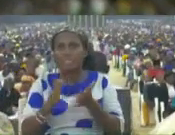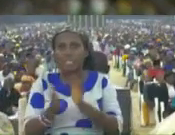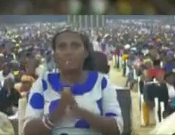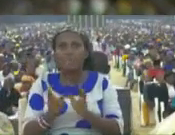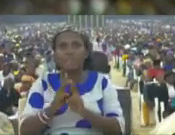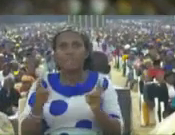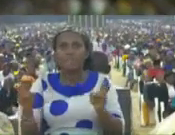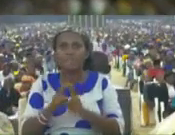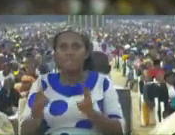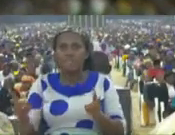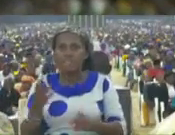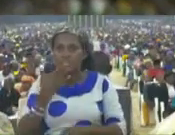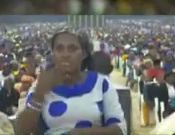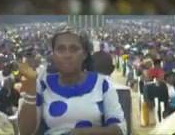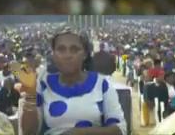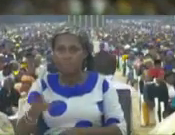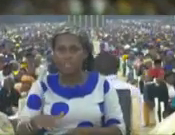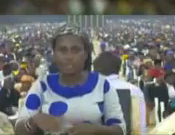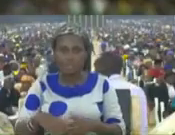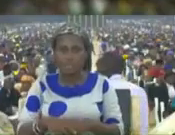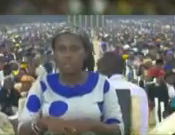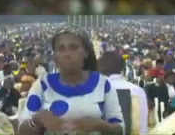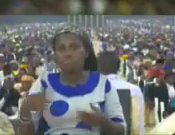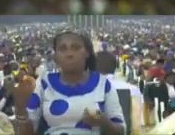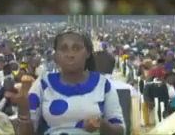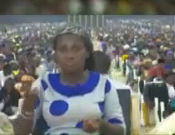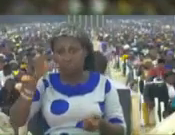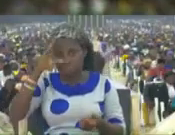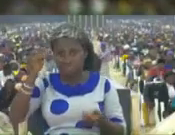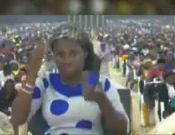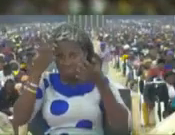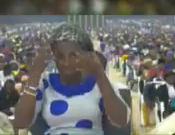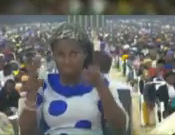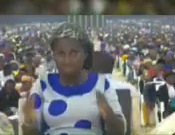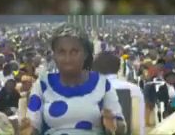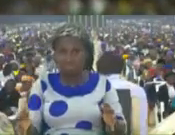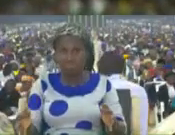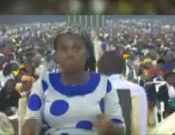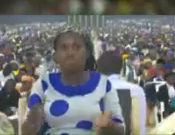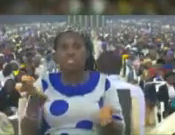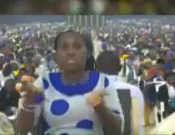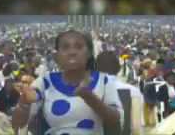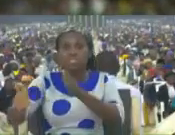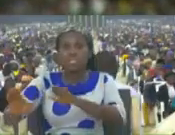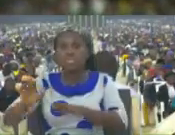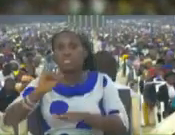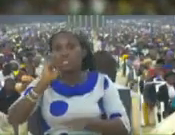Then he made up his mind. He said, death is better than shame.